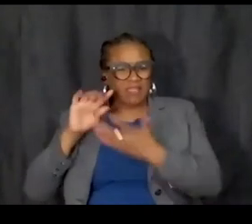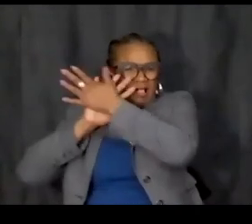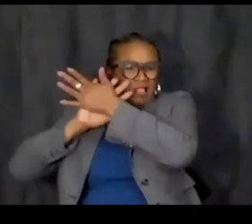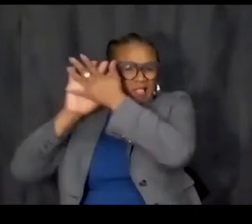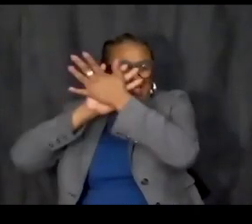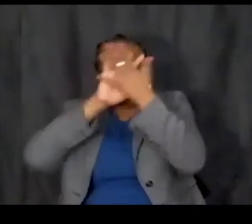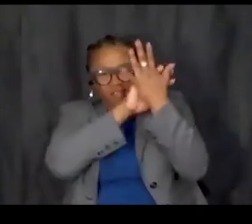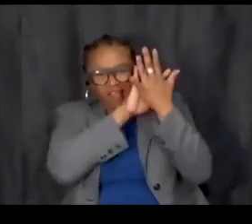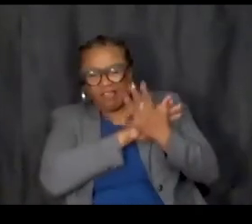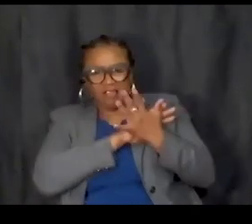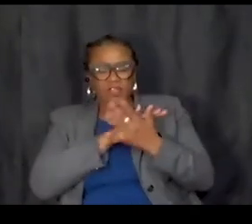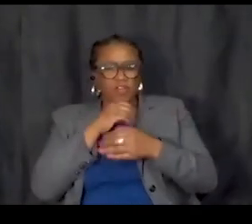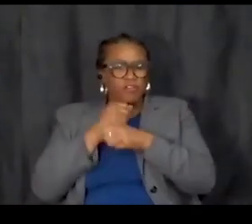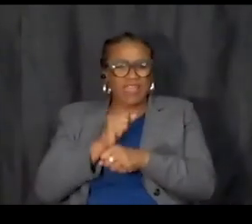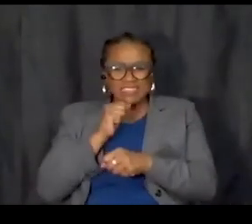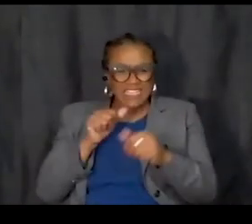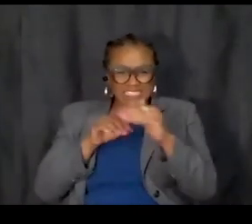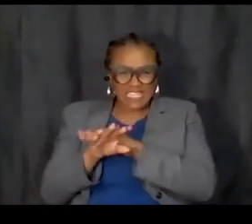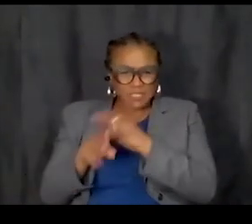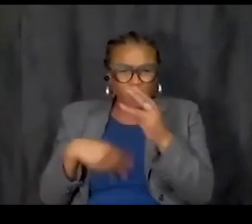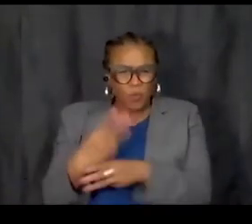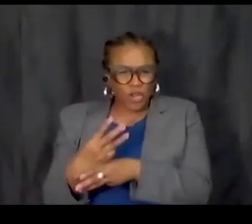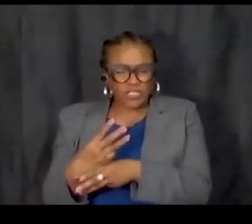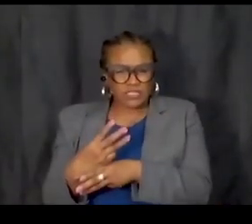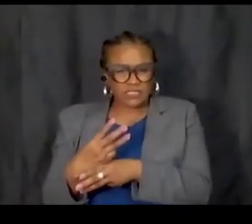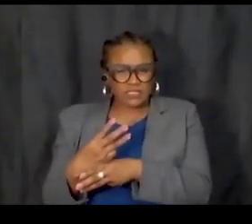world rather than an accessible world. And